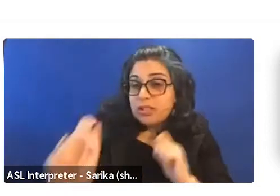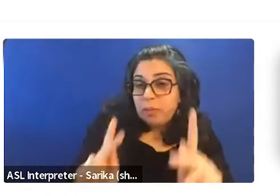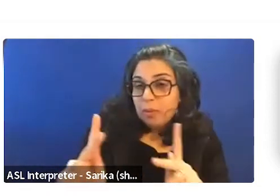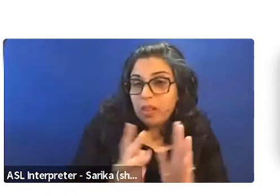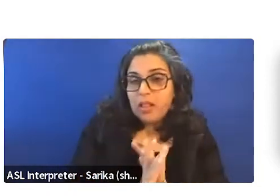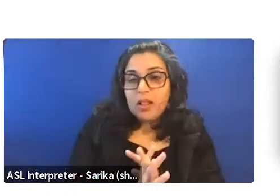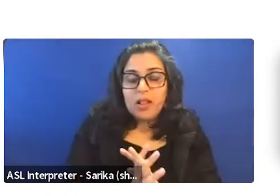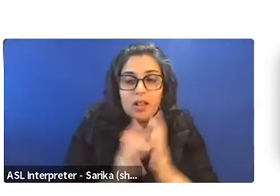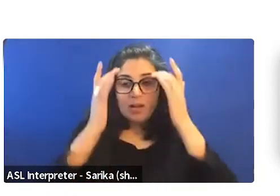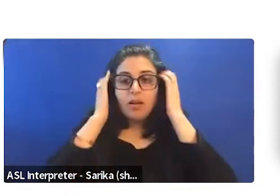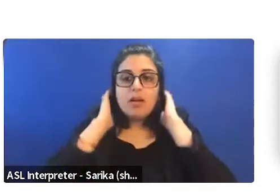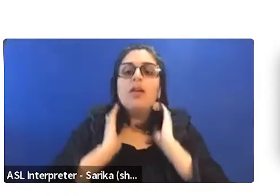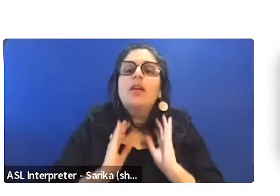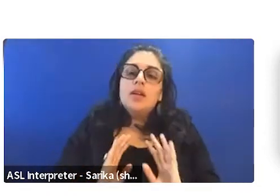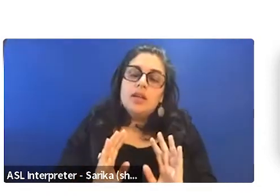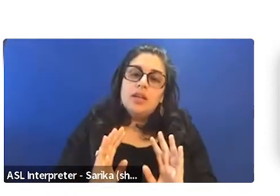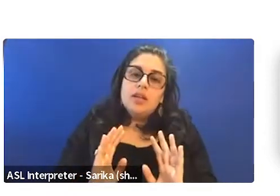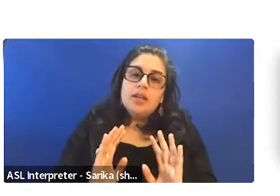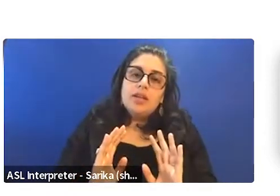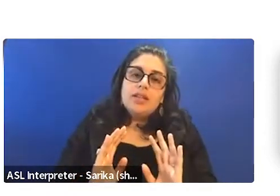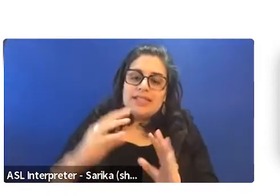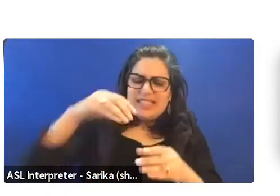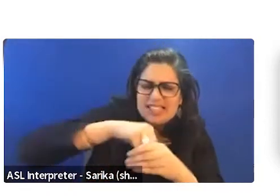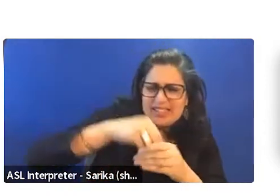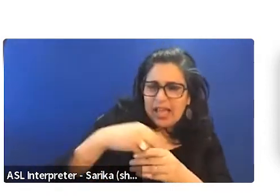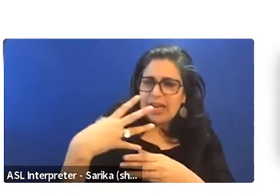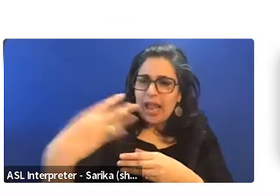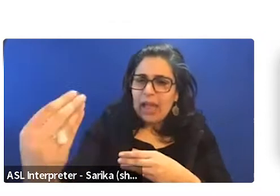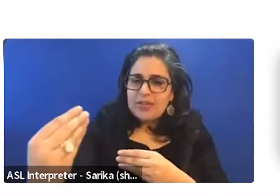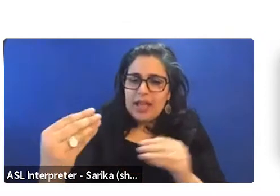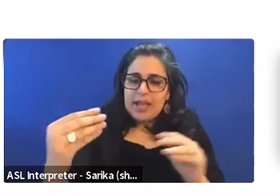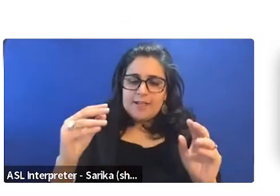know, playing this inside outside game as a